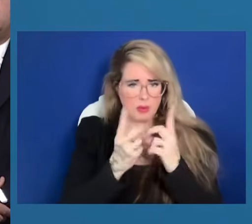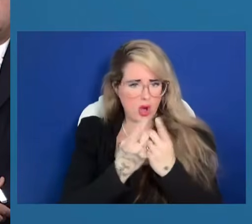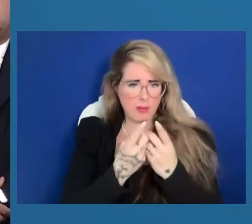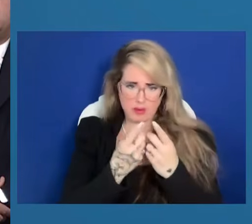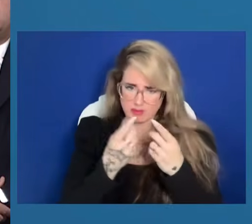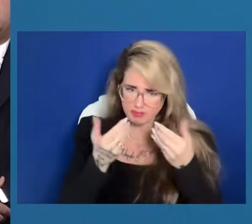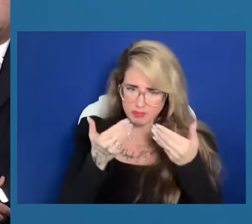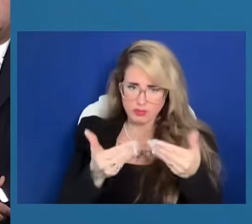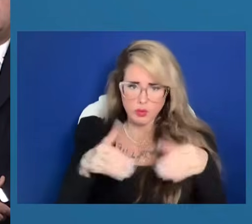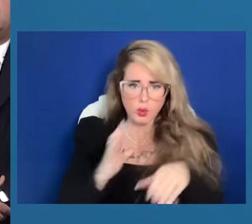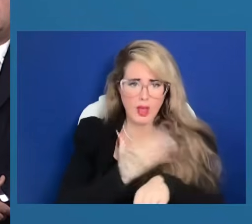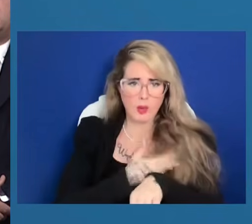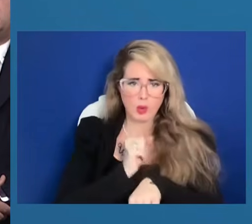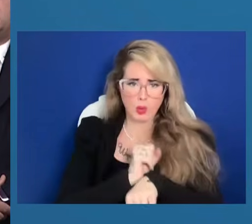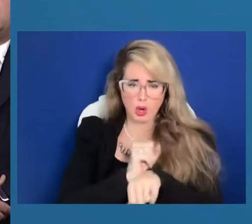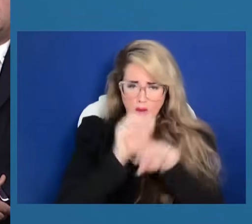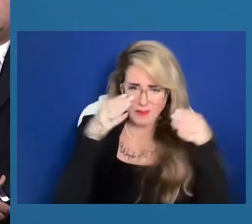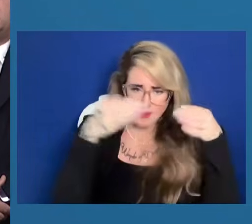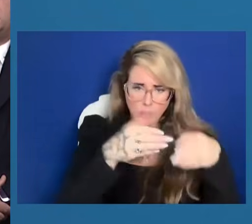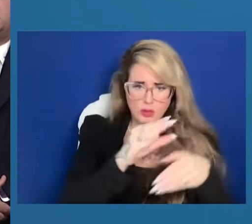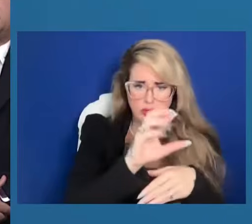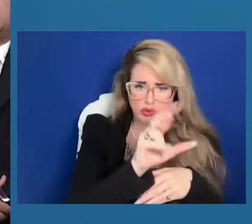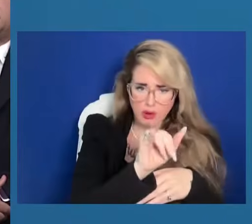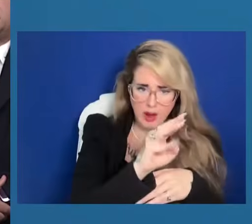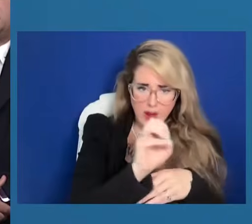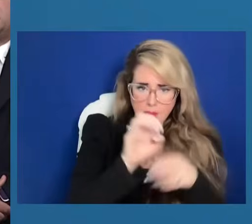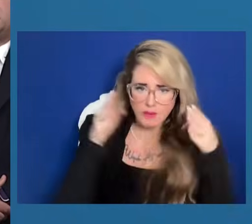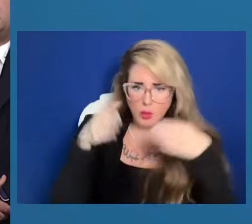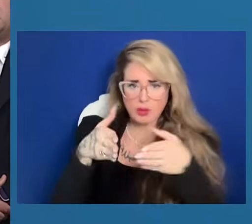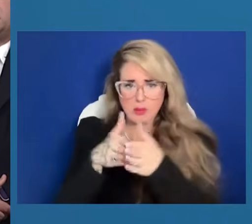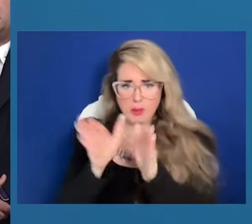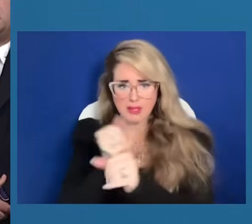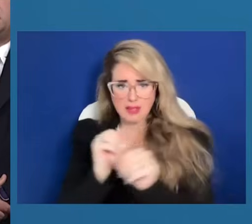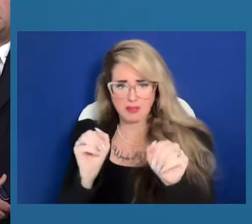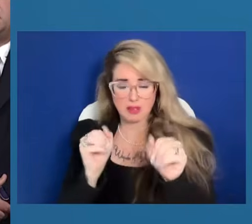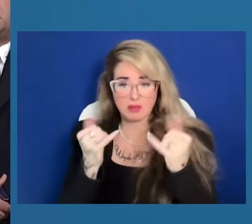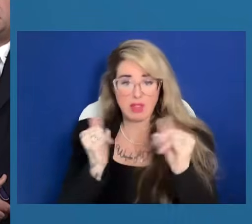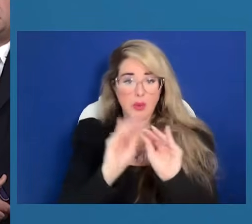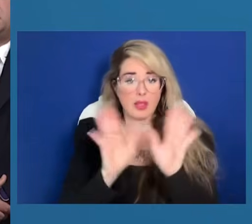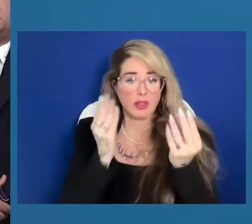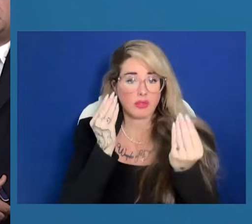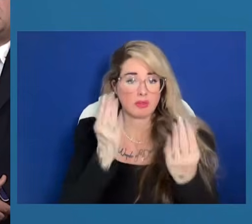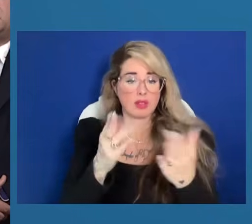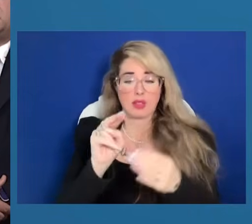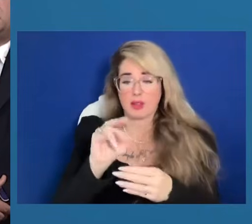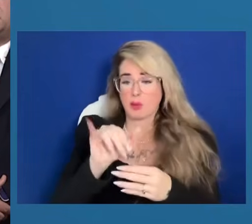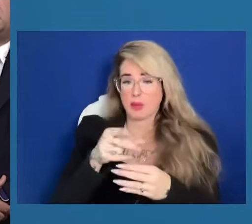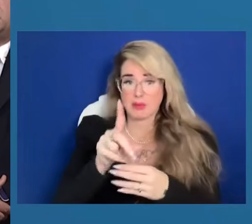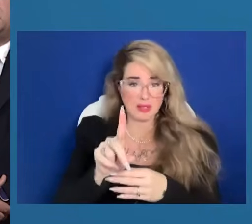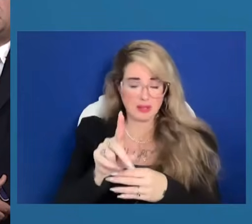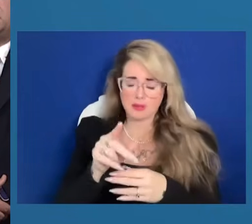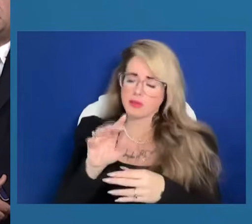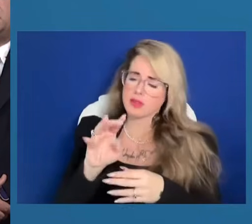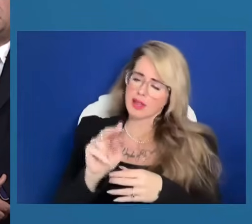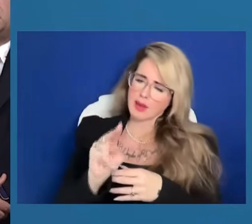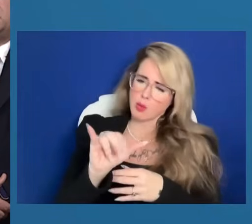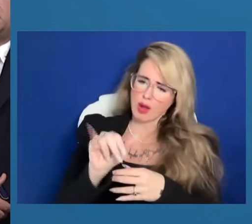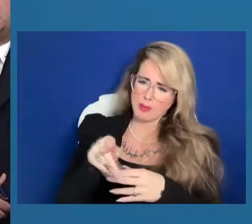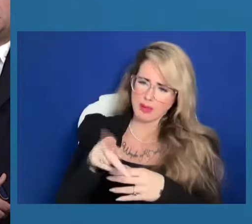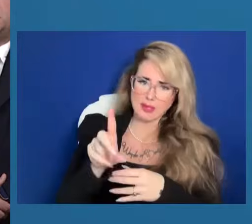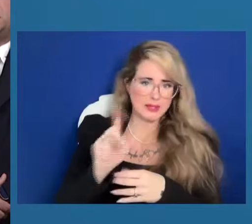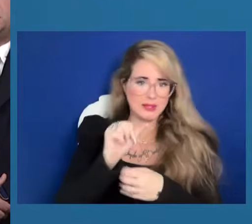focusing on crime and public safety. Now, let me be clear. The NYPD does not engage in civil